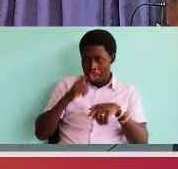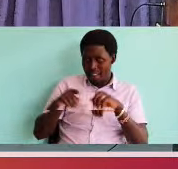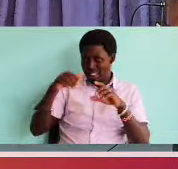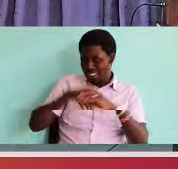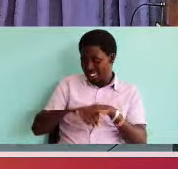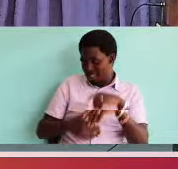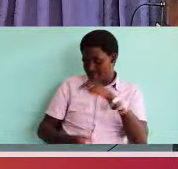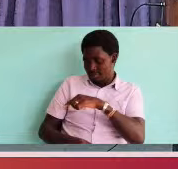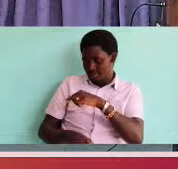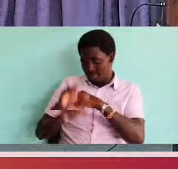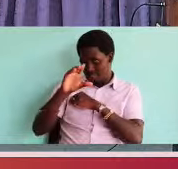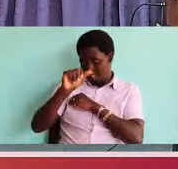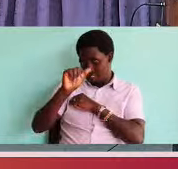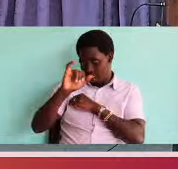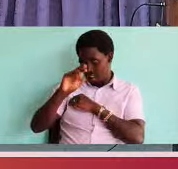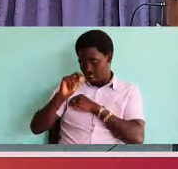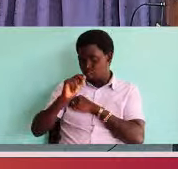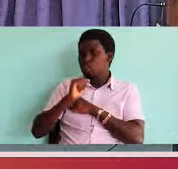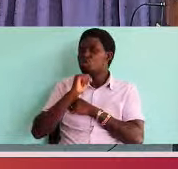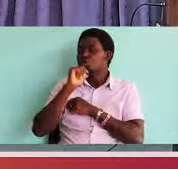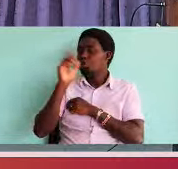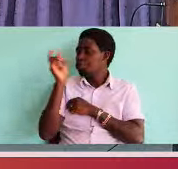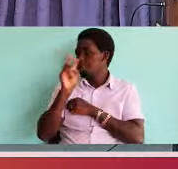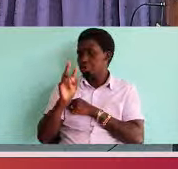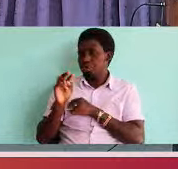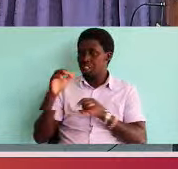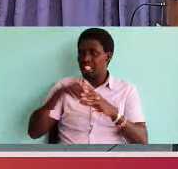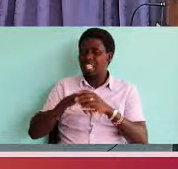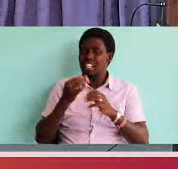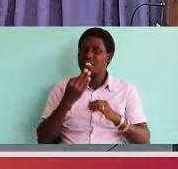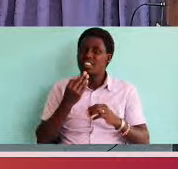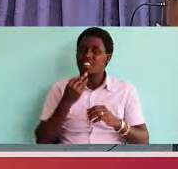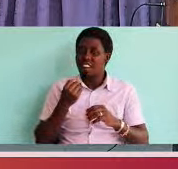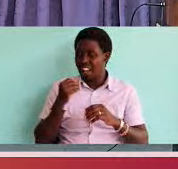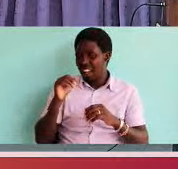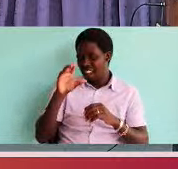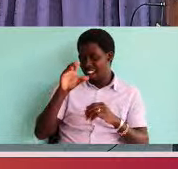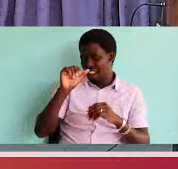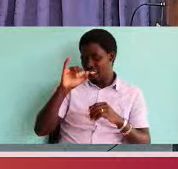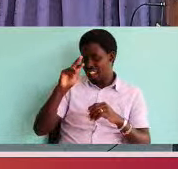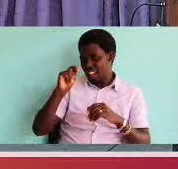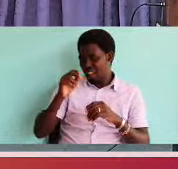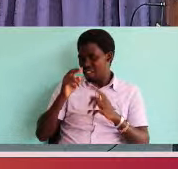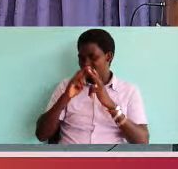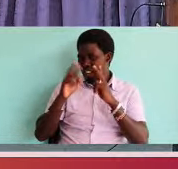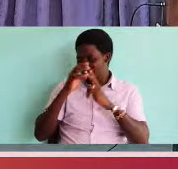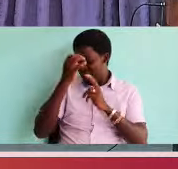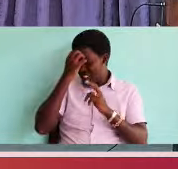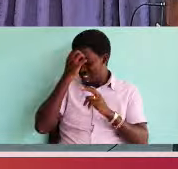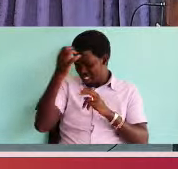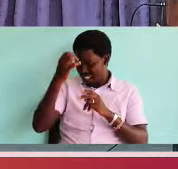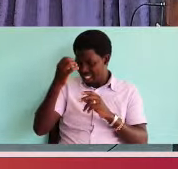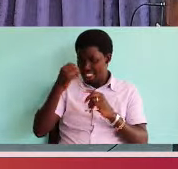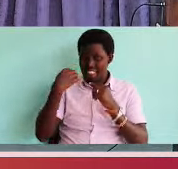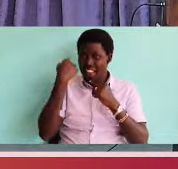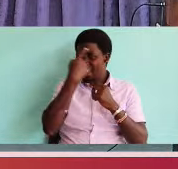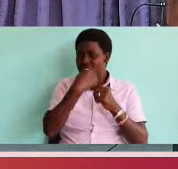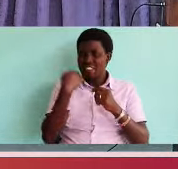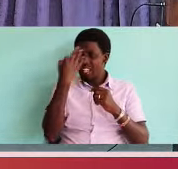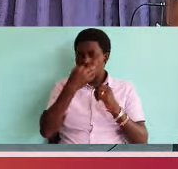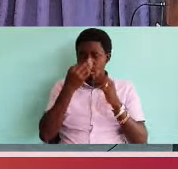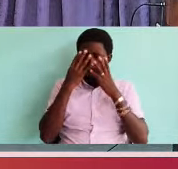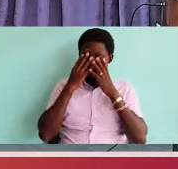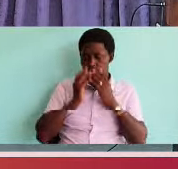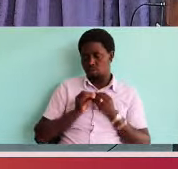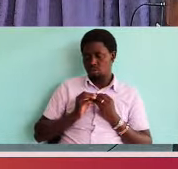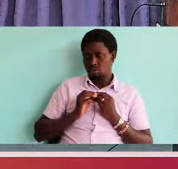favor. So Cain was very angry, and his face was downcast.